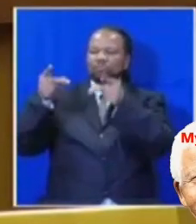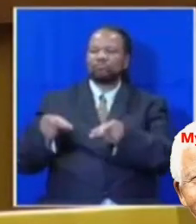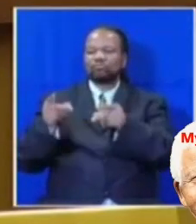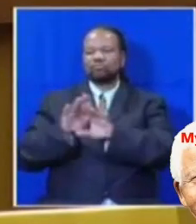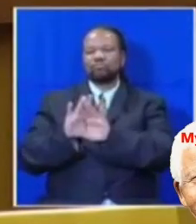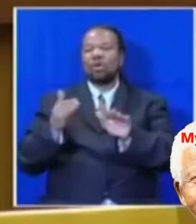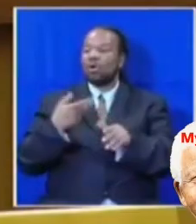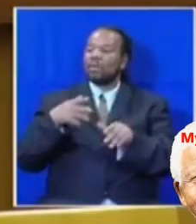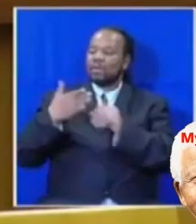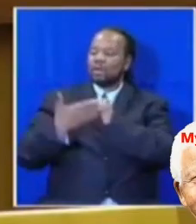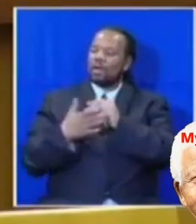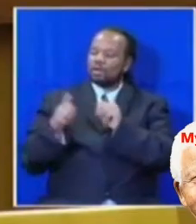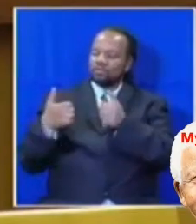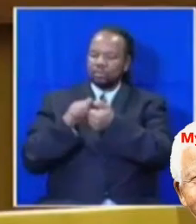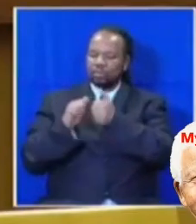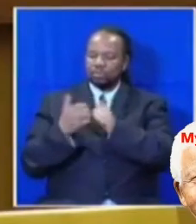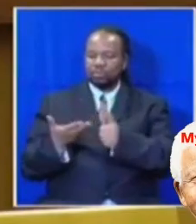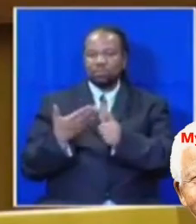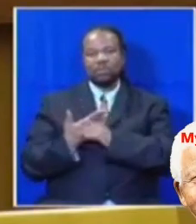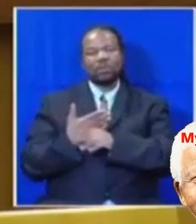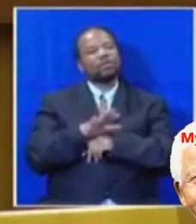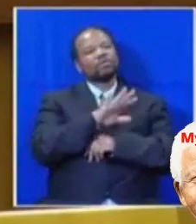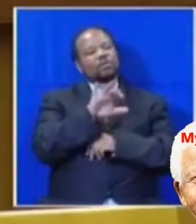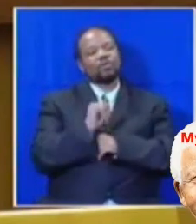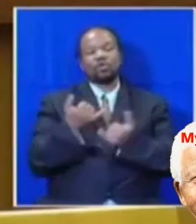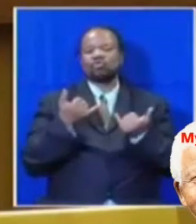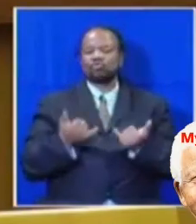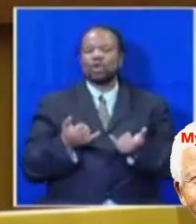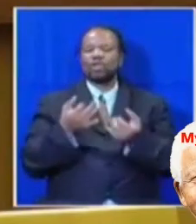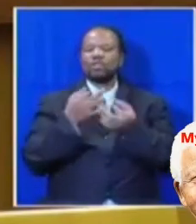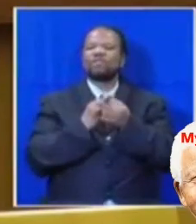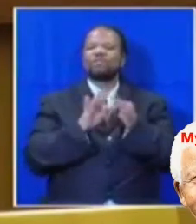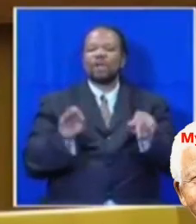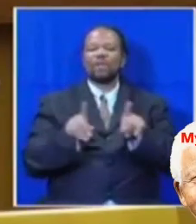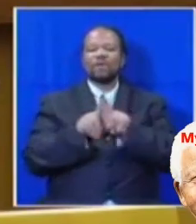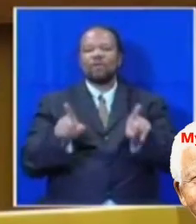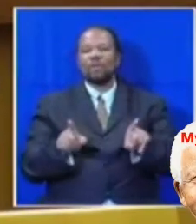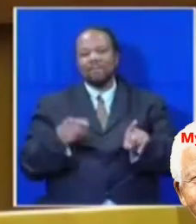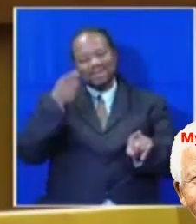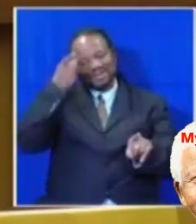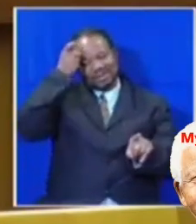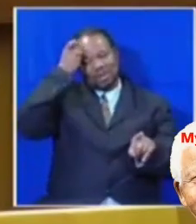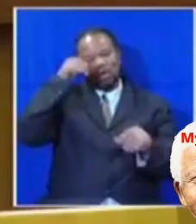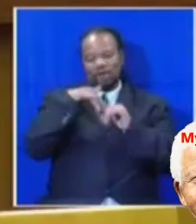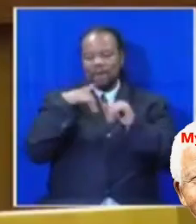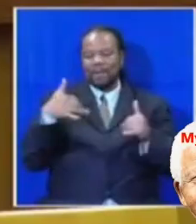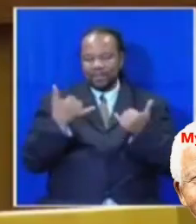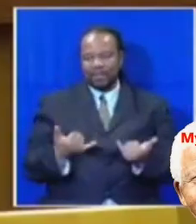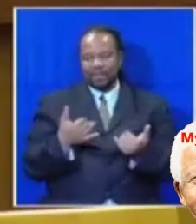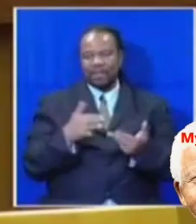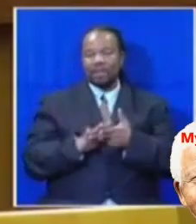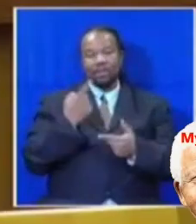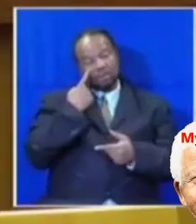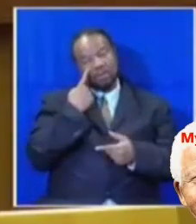conflict-related challenges. South Africa is free today from the demon of apartheid. The evidence of South